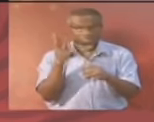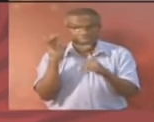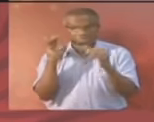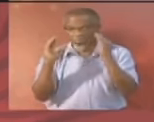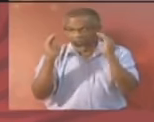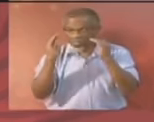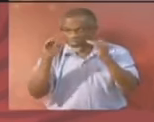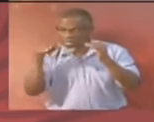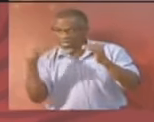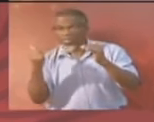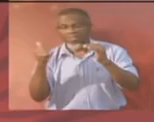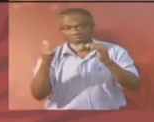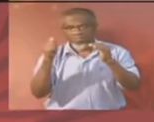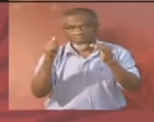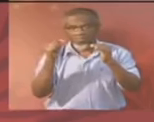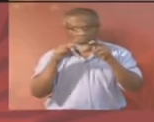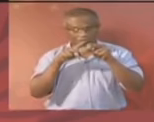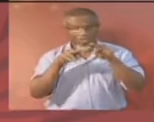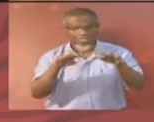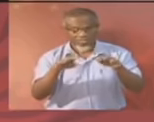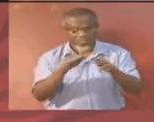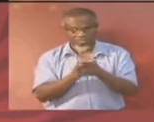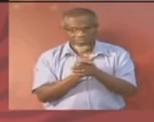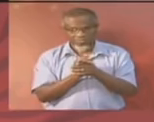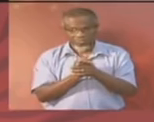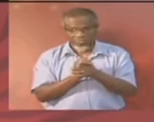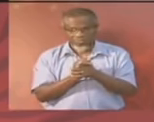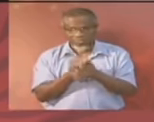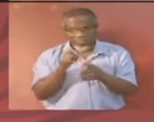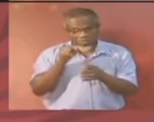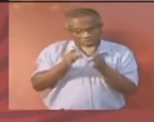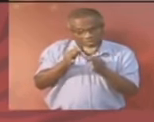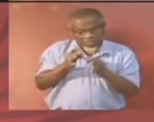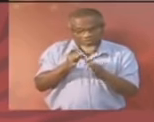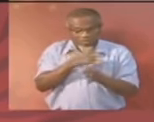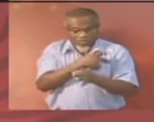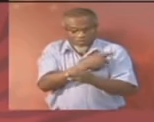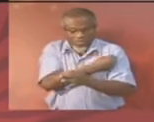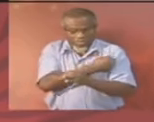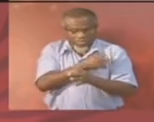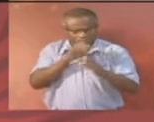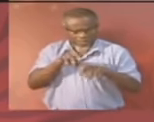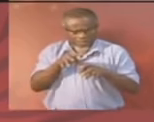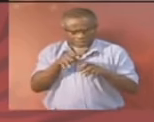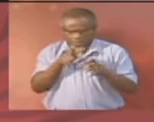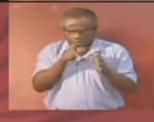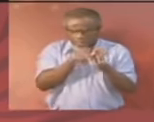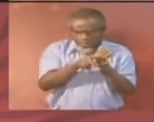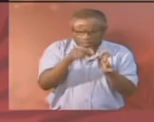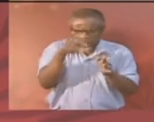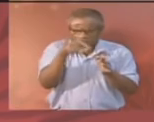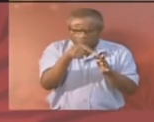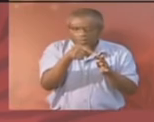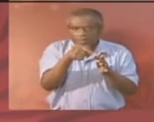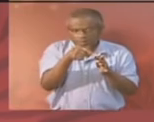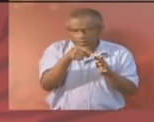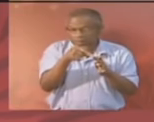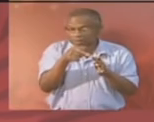virus would have killed, P1, according to their study, would be expected to kill 11 to 18 people.